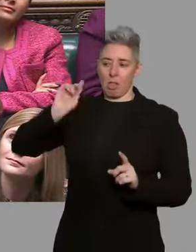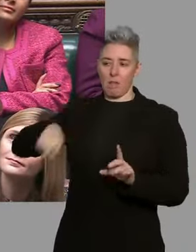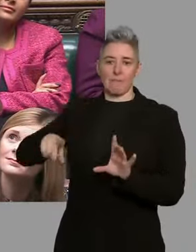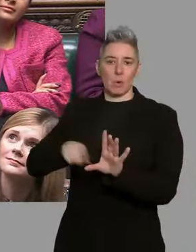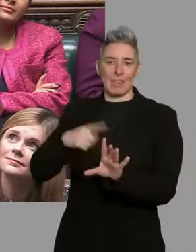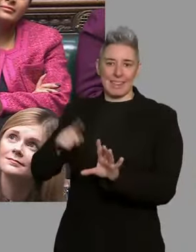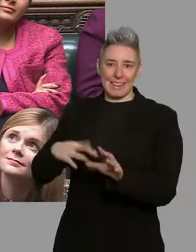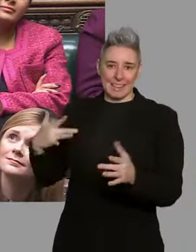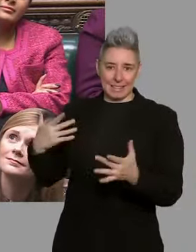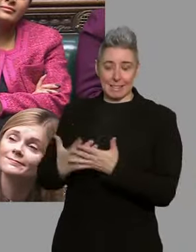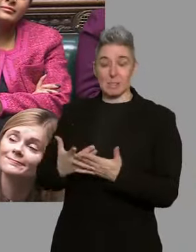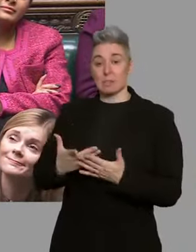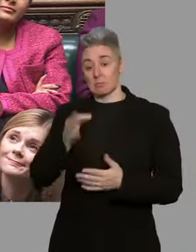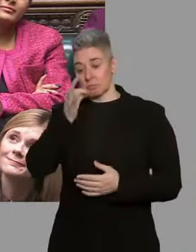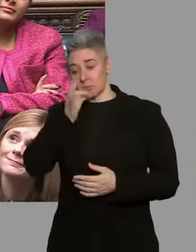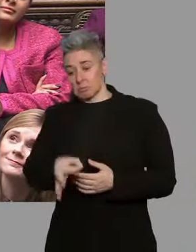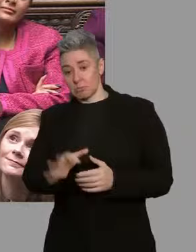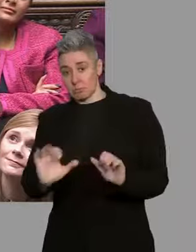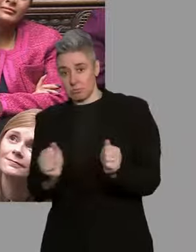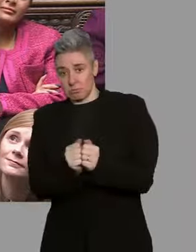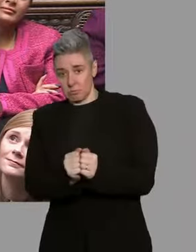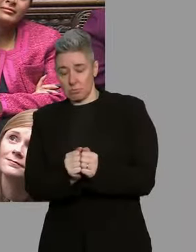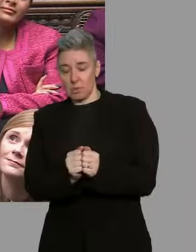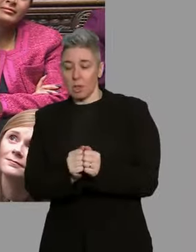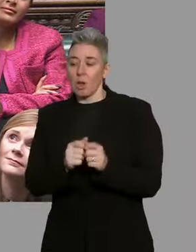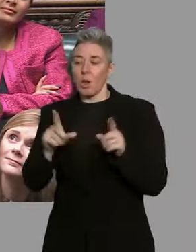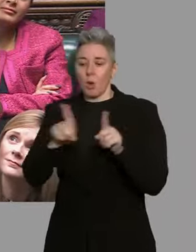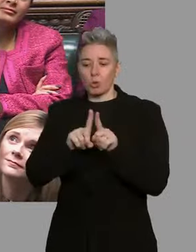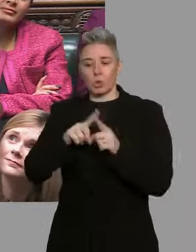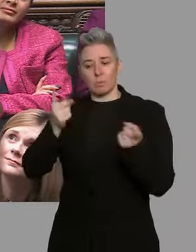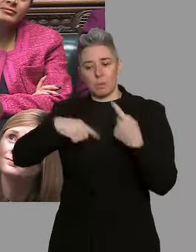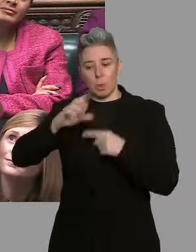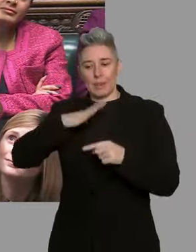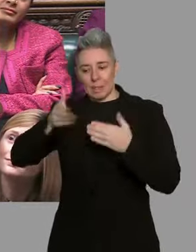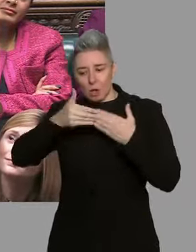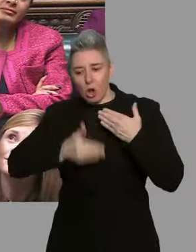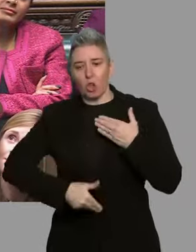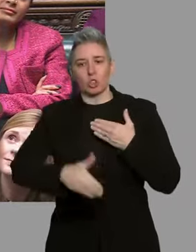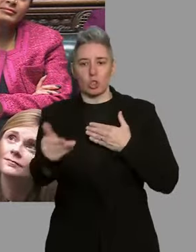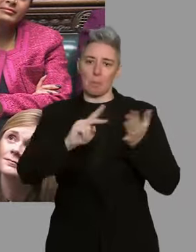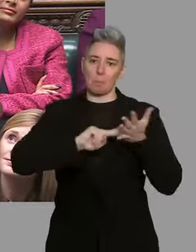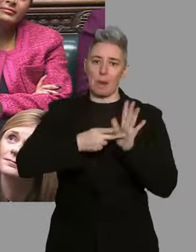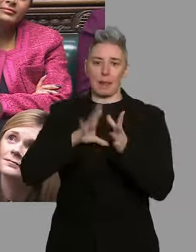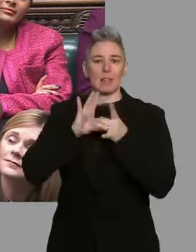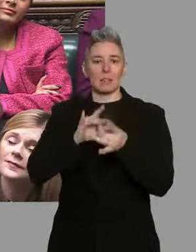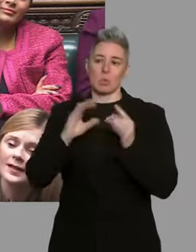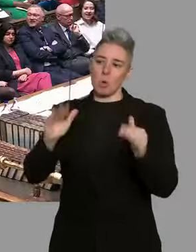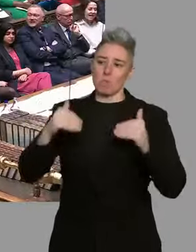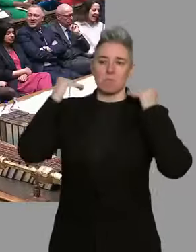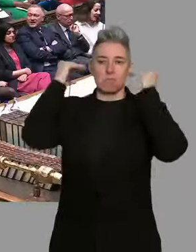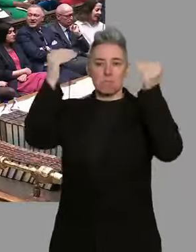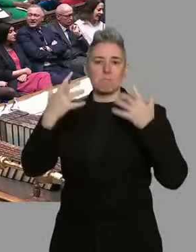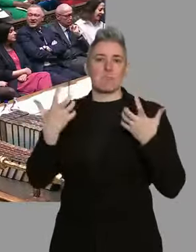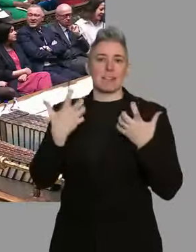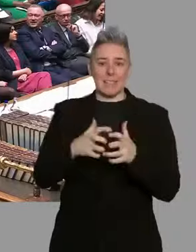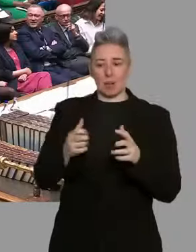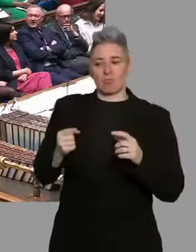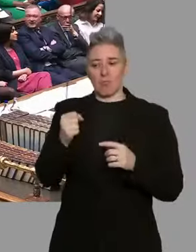is a long-term plan for our proud high-tech rail manufacturing to drag it out of the mire it was left in by the Tories?